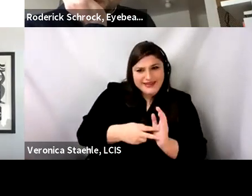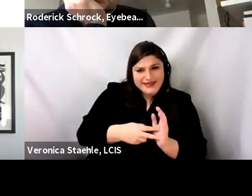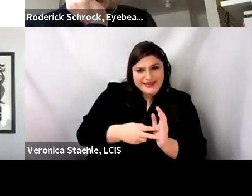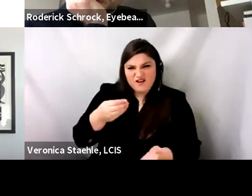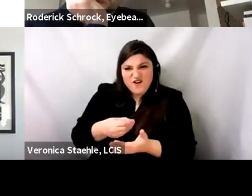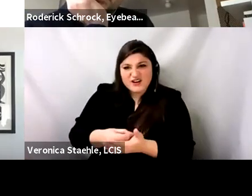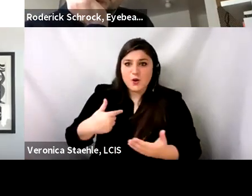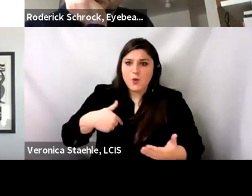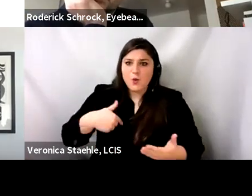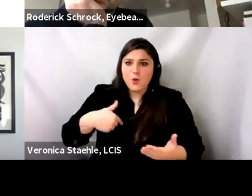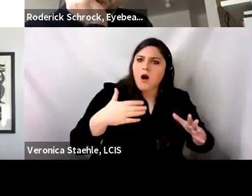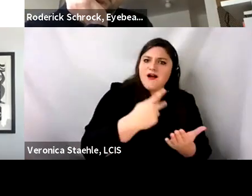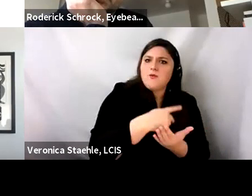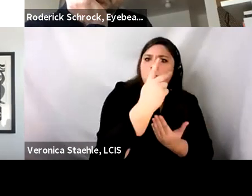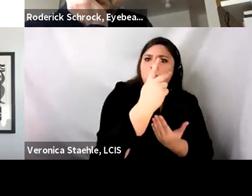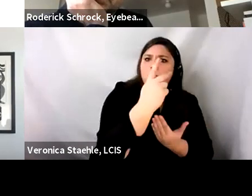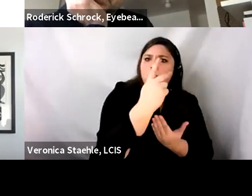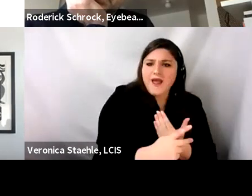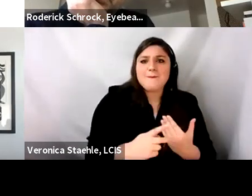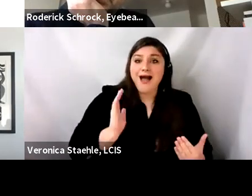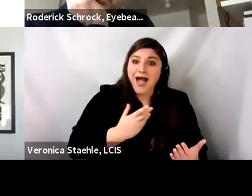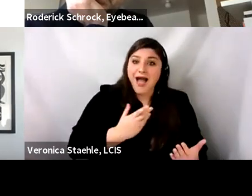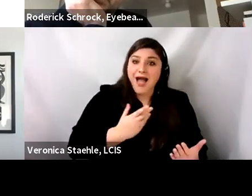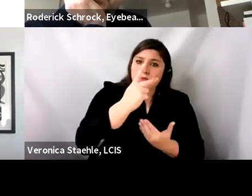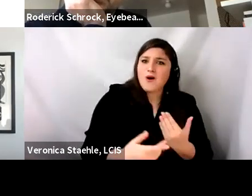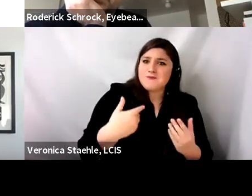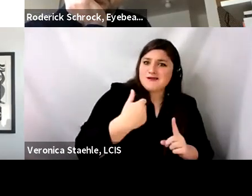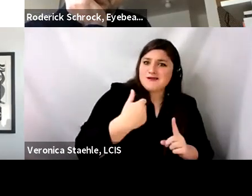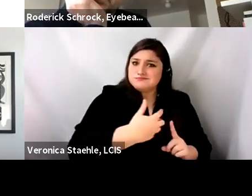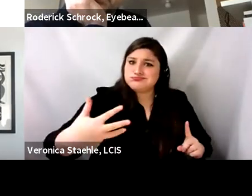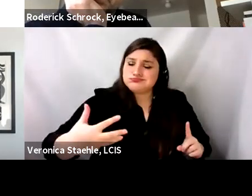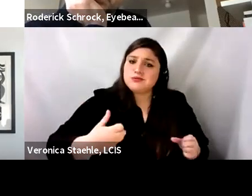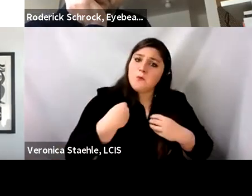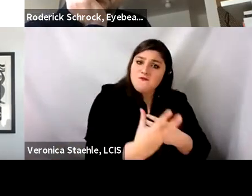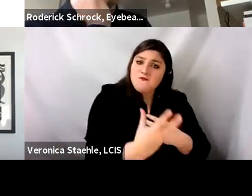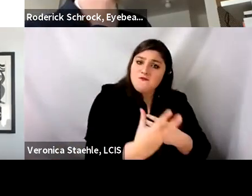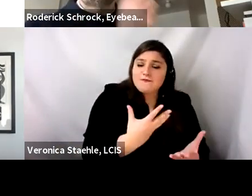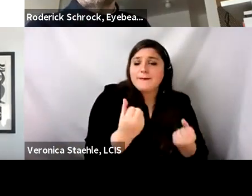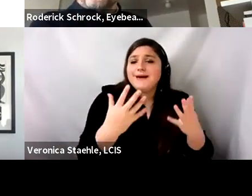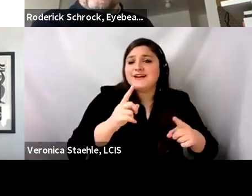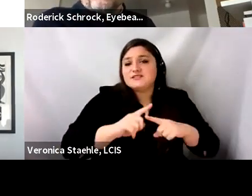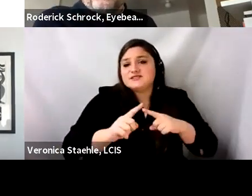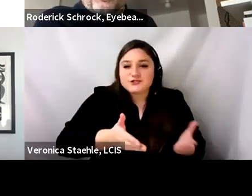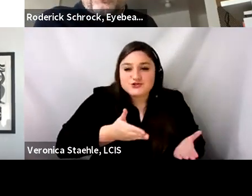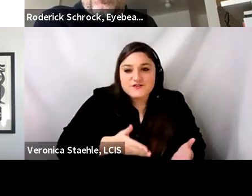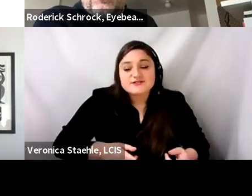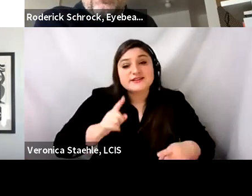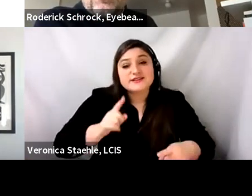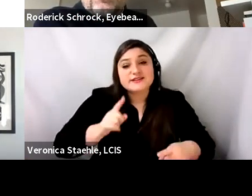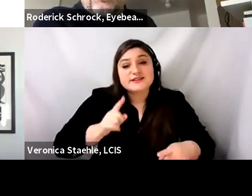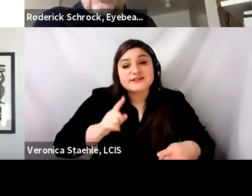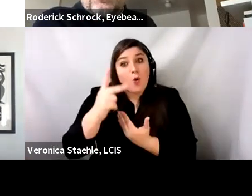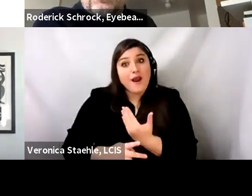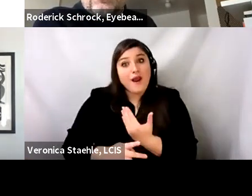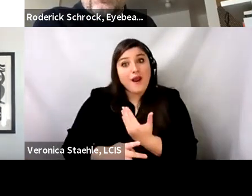we have, and our programming being quite extensive, of direct services and programs to young people and their families, as